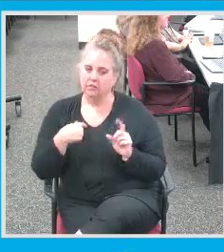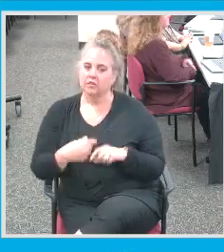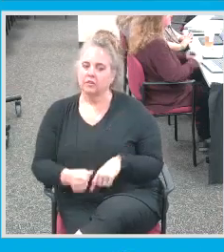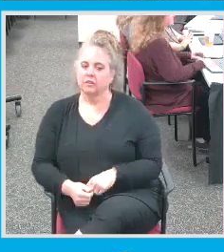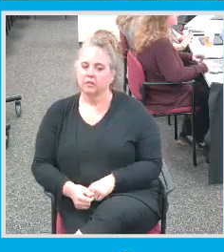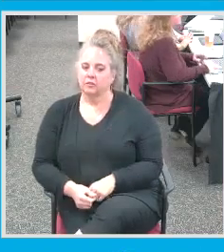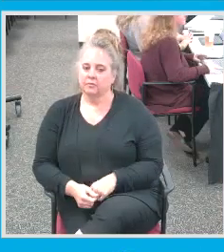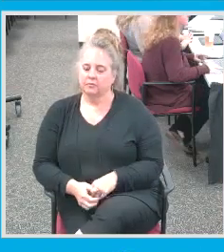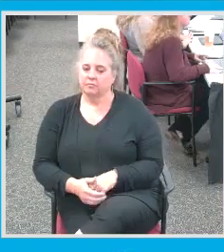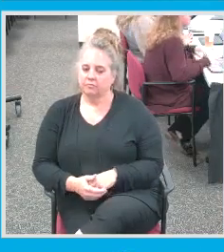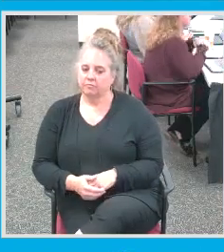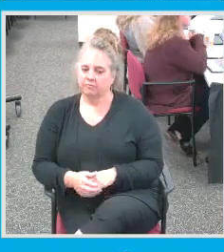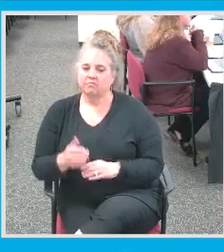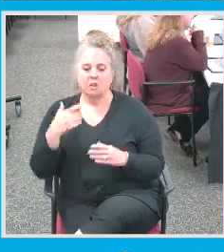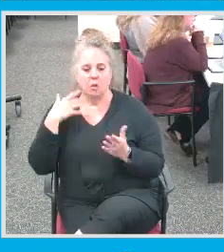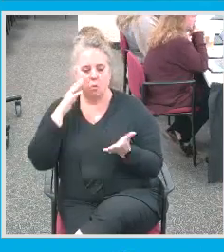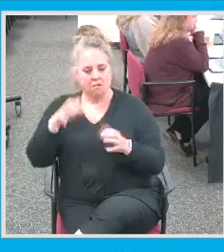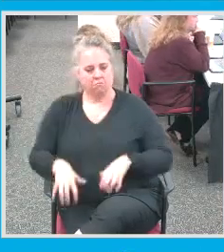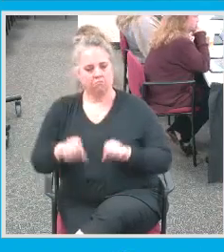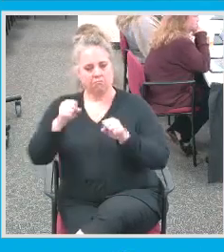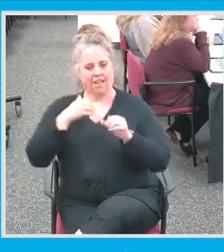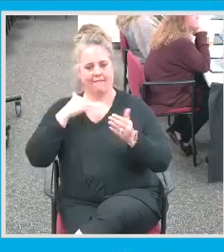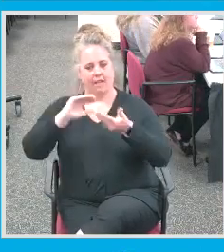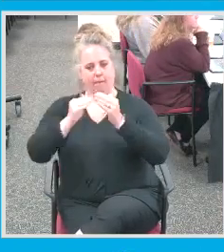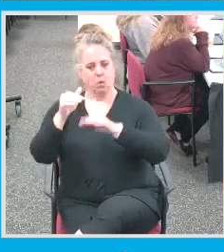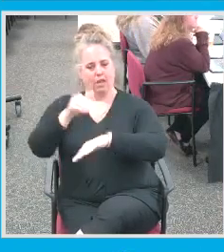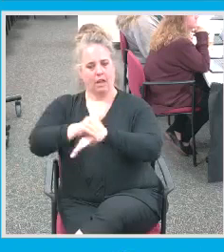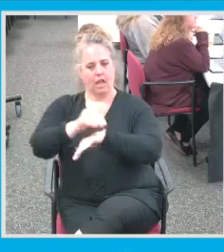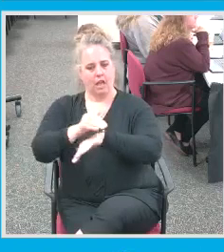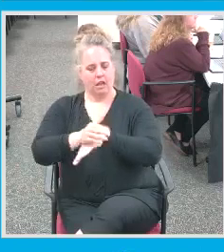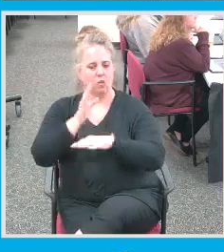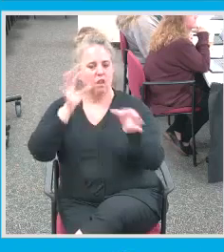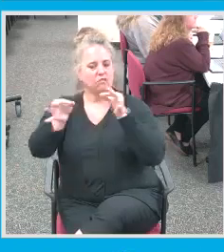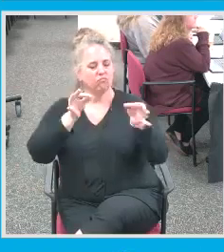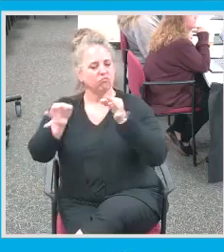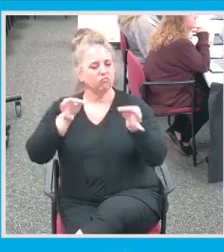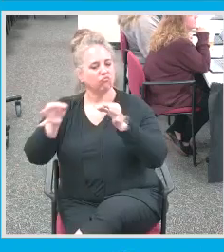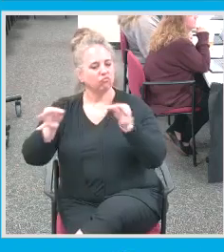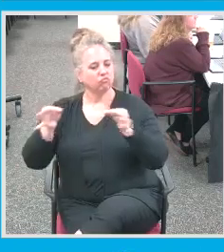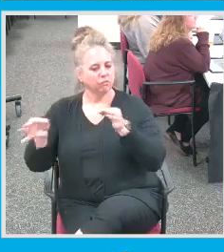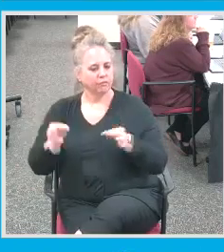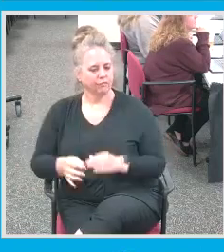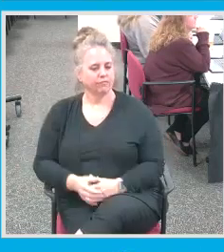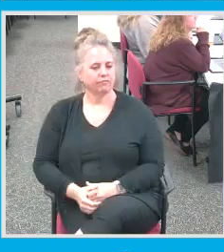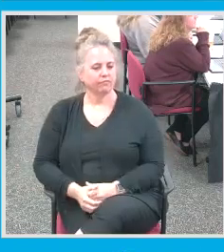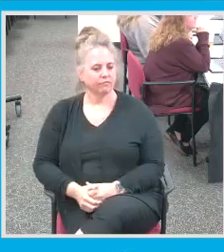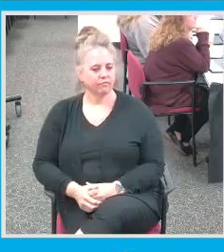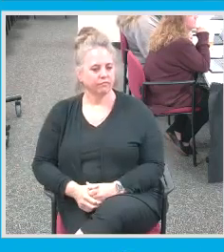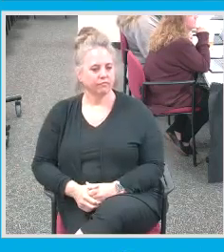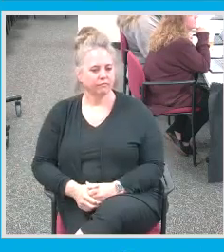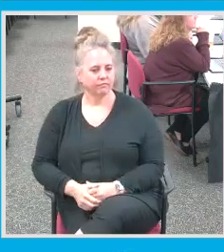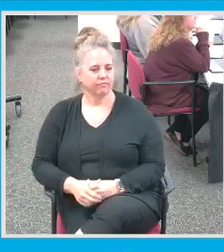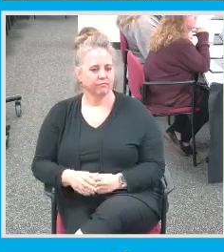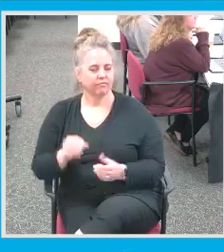held. It had a part of student prevention and tobacco awareness.